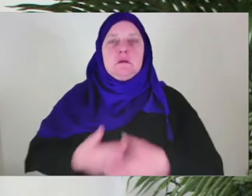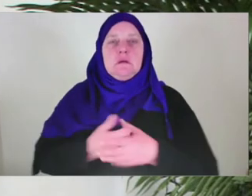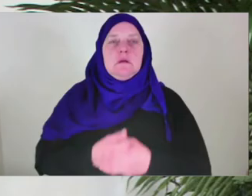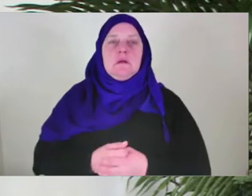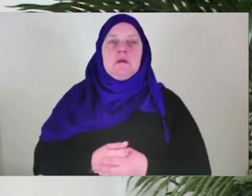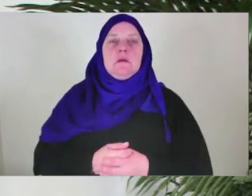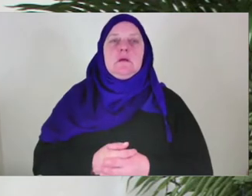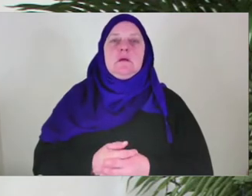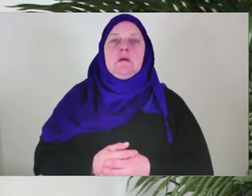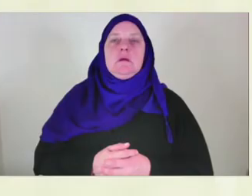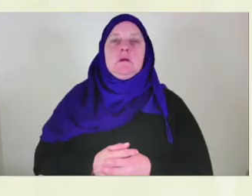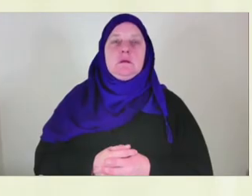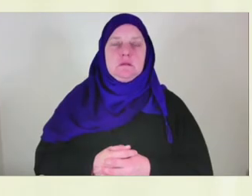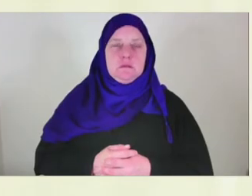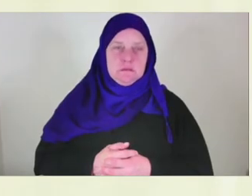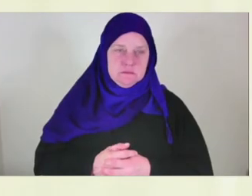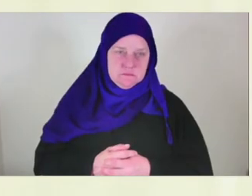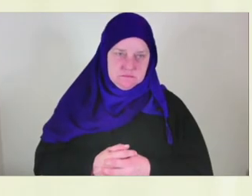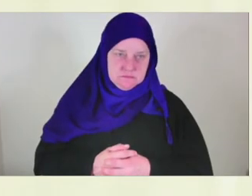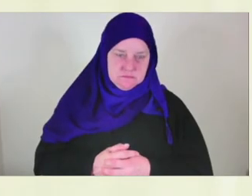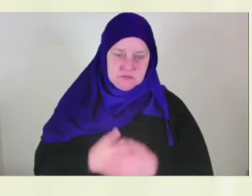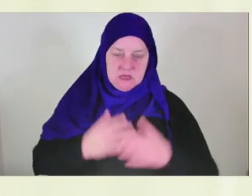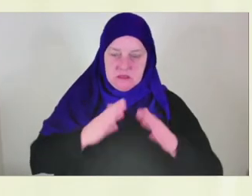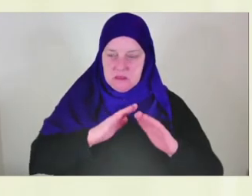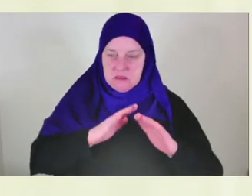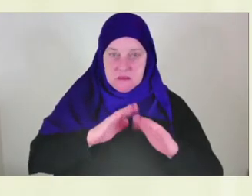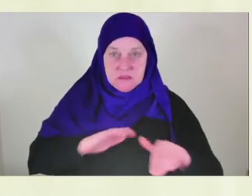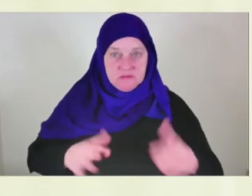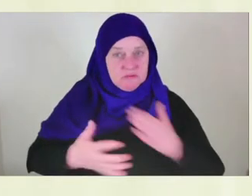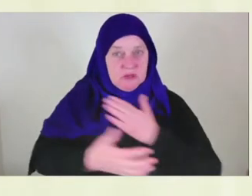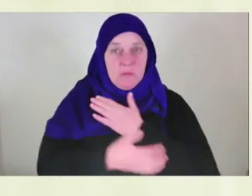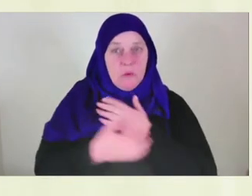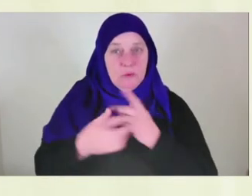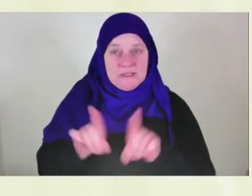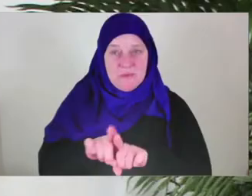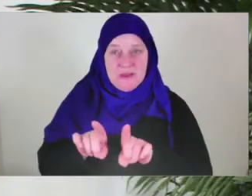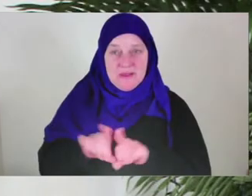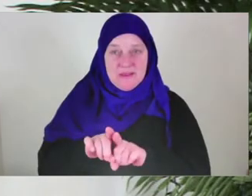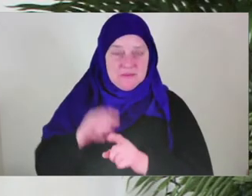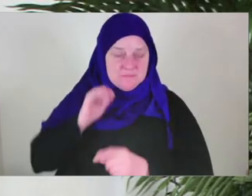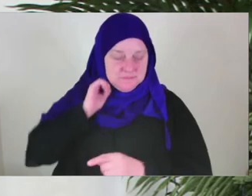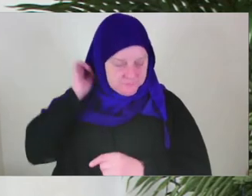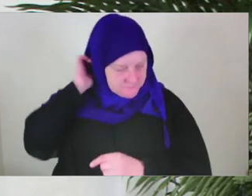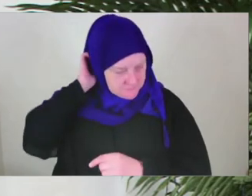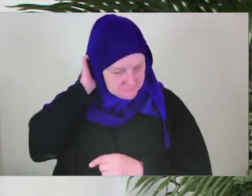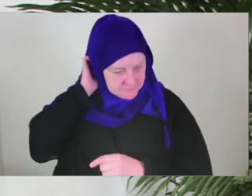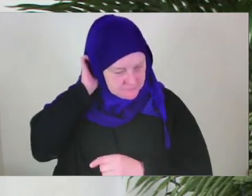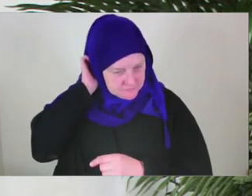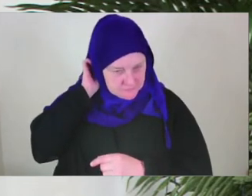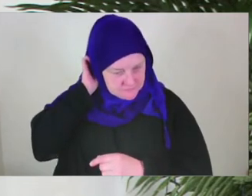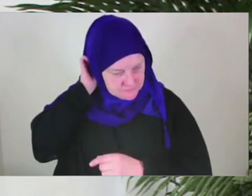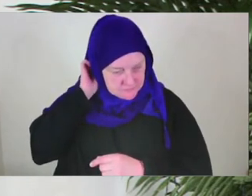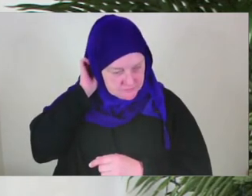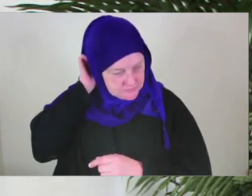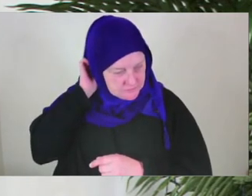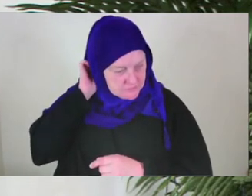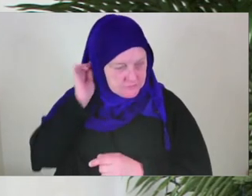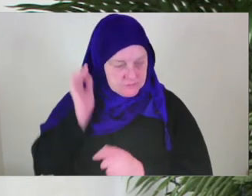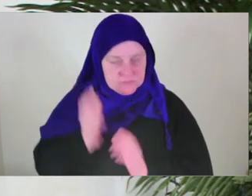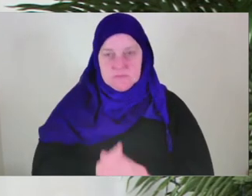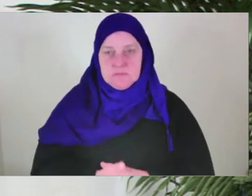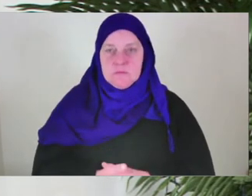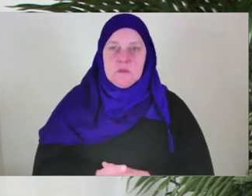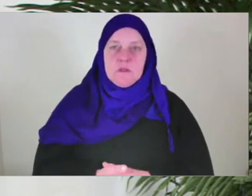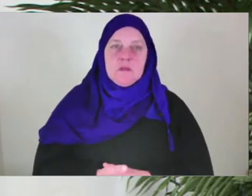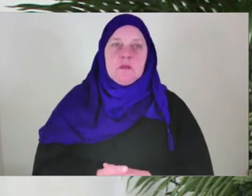flashy lives. Talking about the fuqaha al-Mu'tabarin. Sheikh, I'll continue with